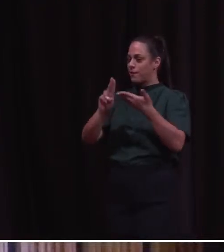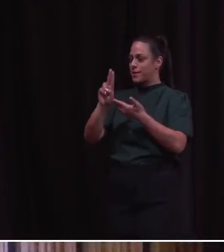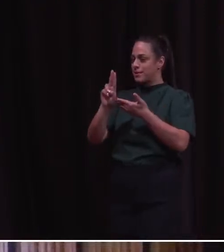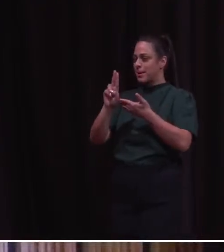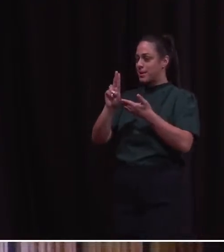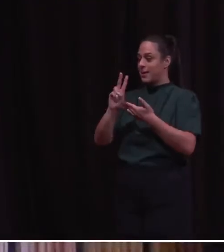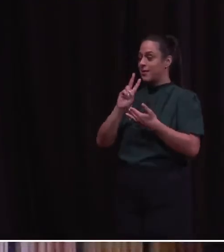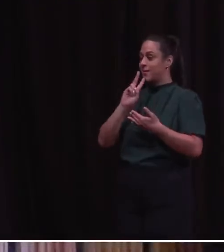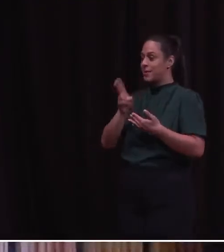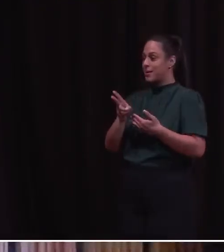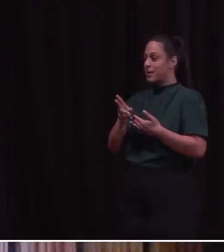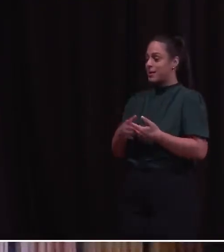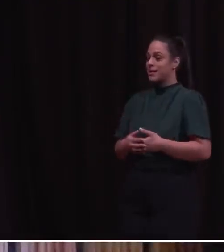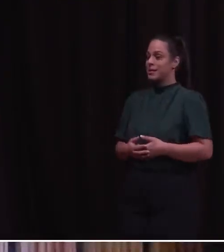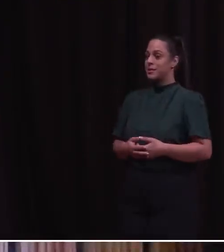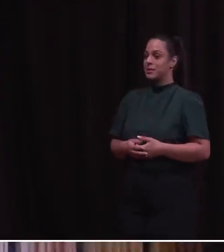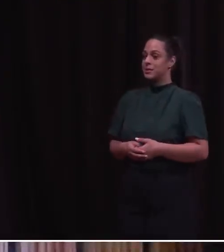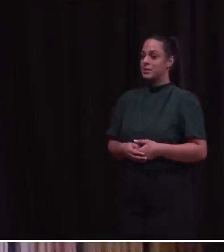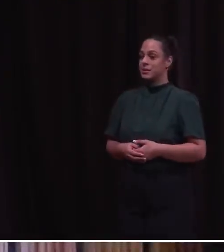Oh, okay.